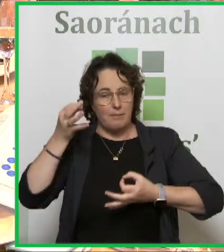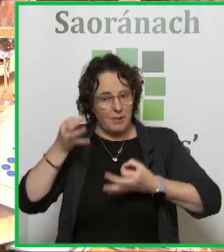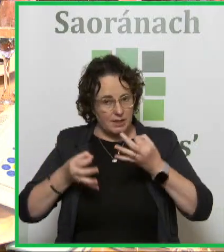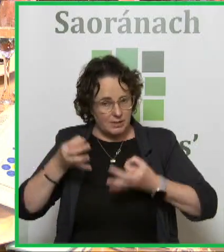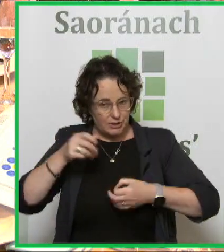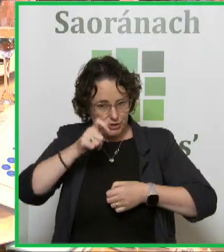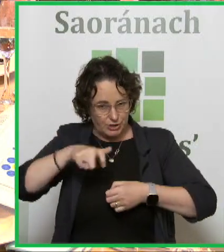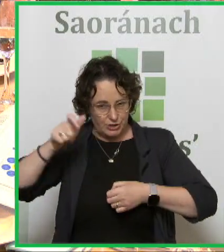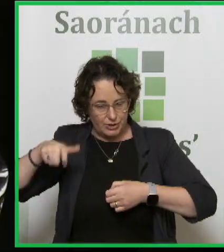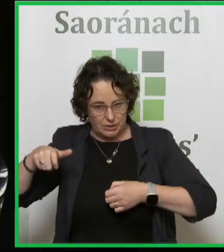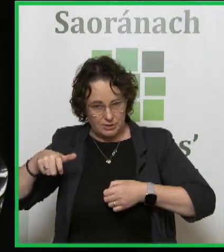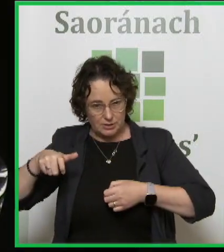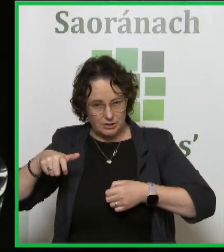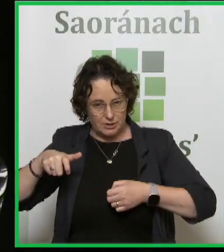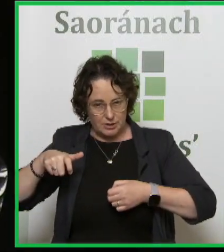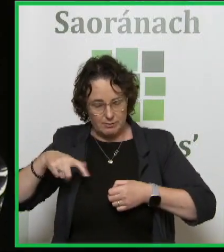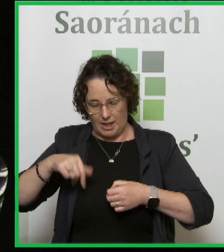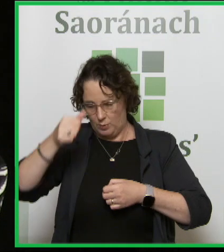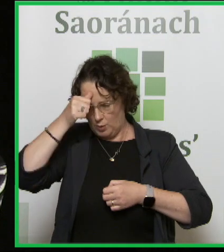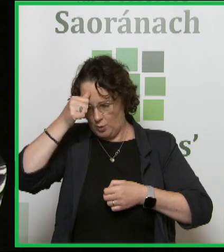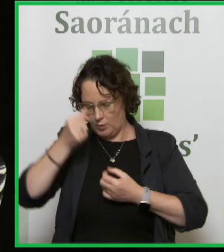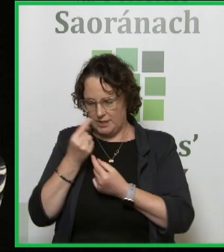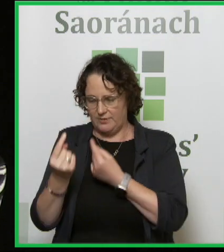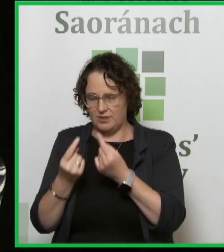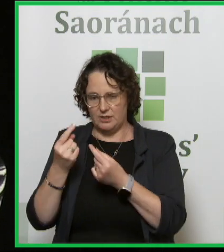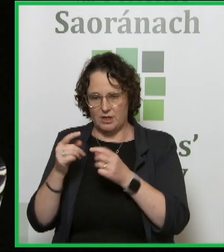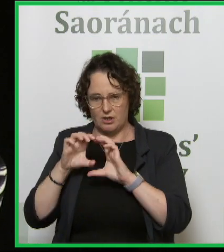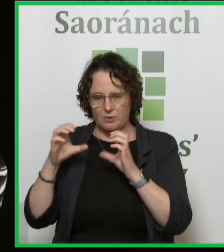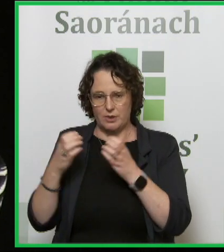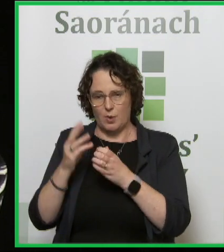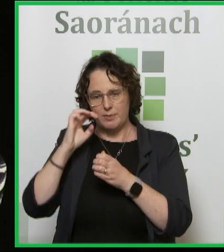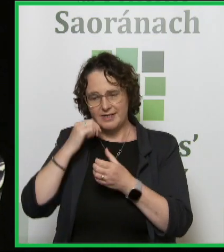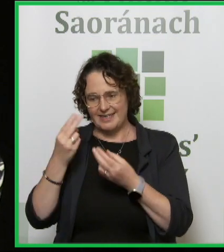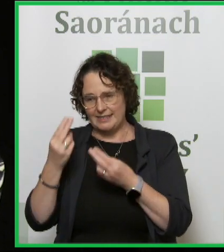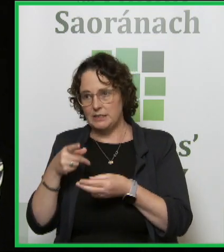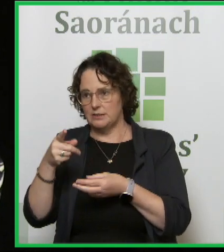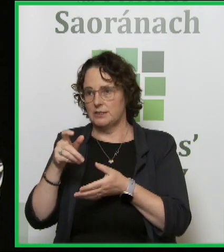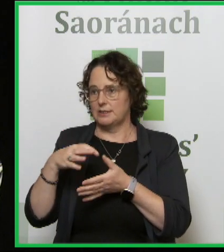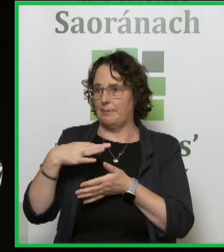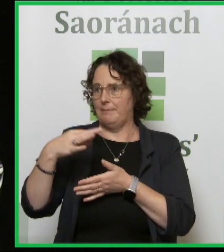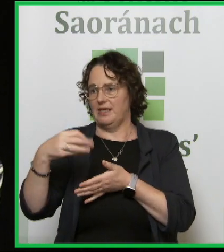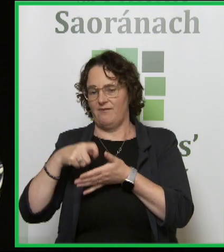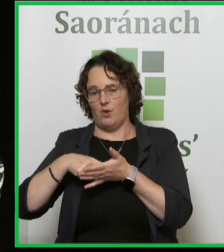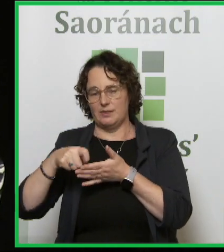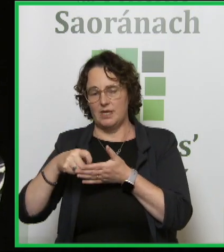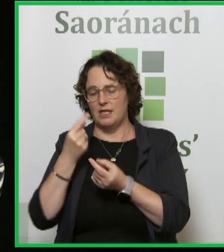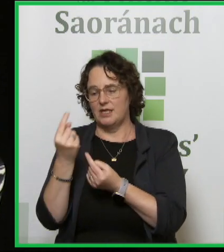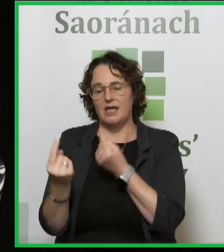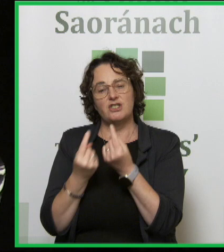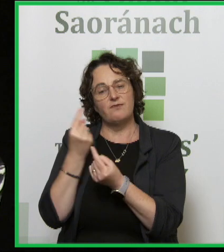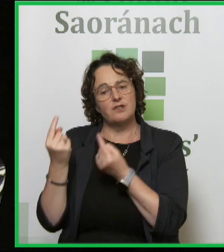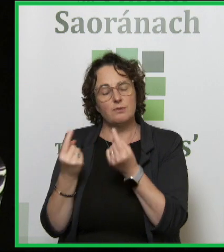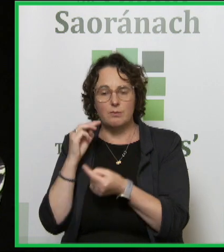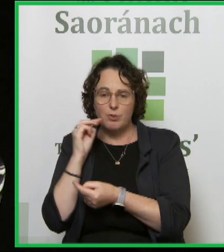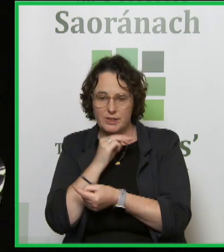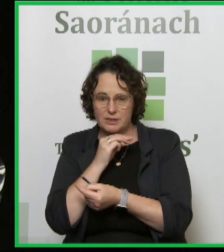to the individuals in their communities because they need their votes. And individuals matter. So if you